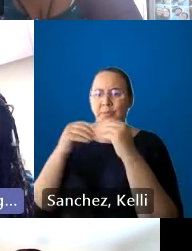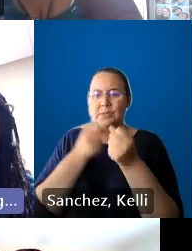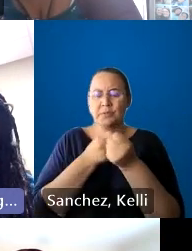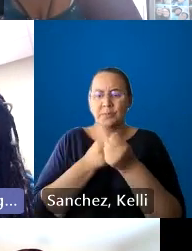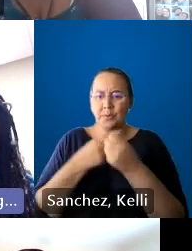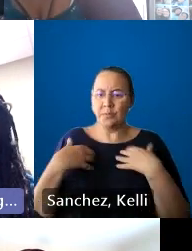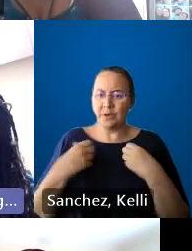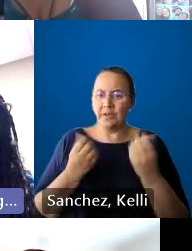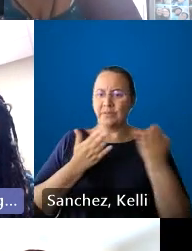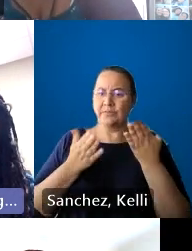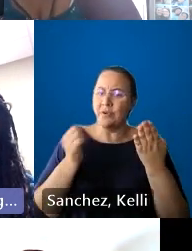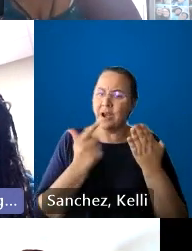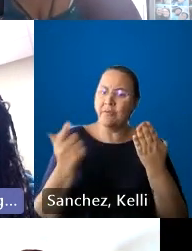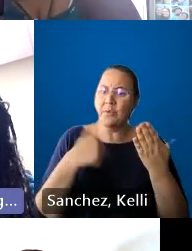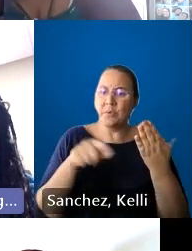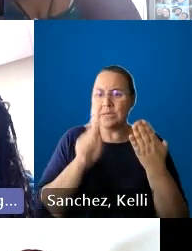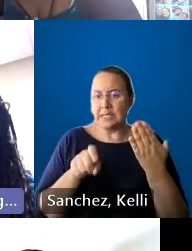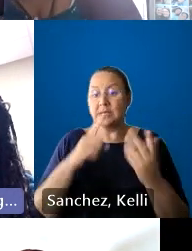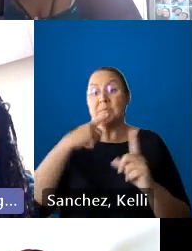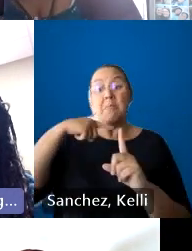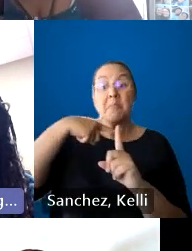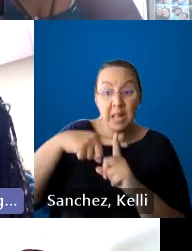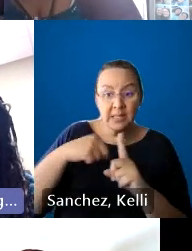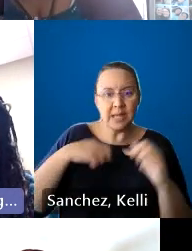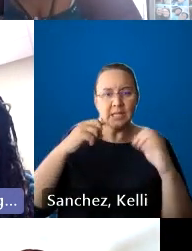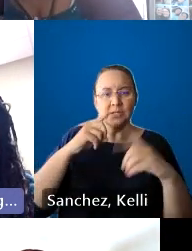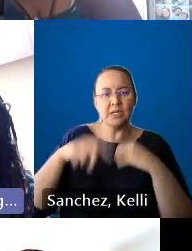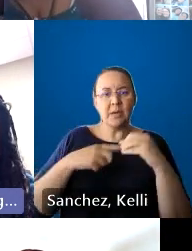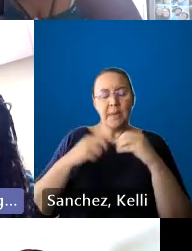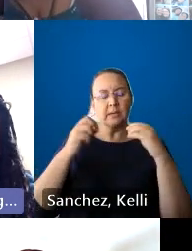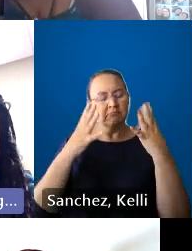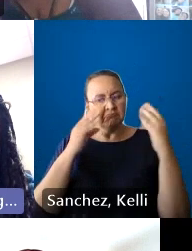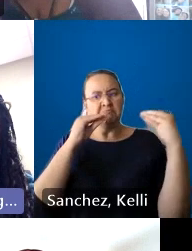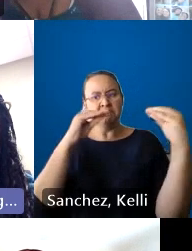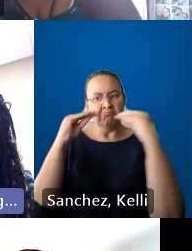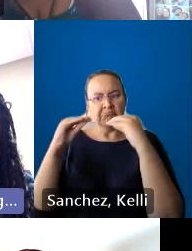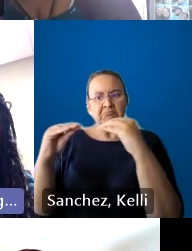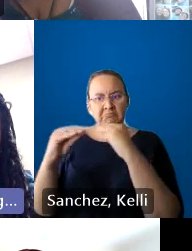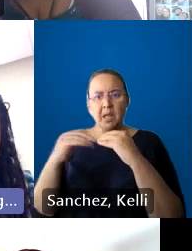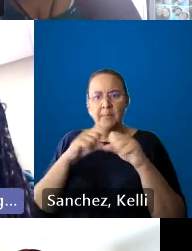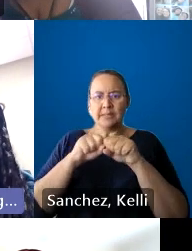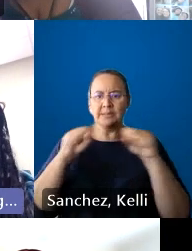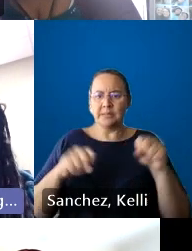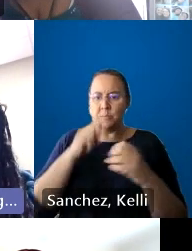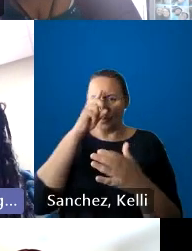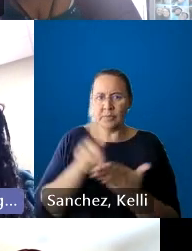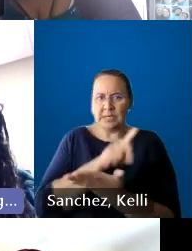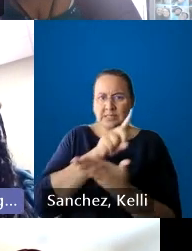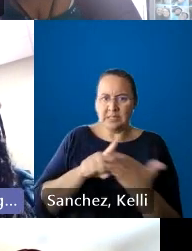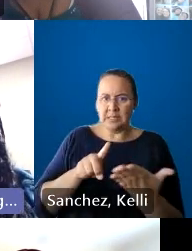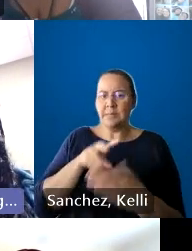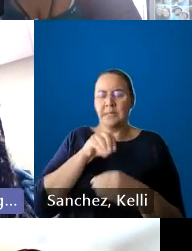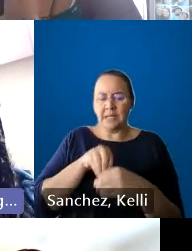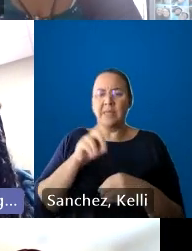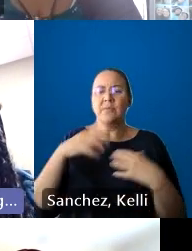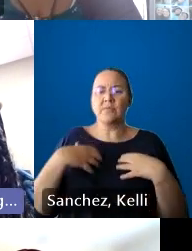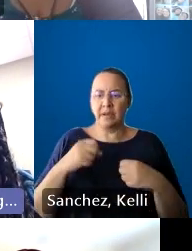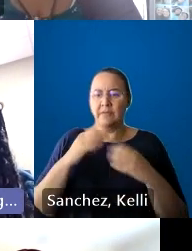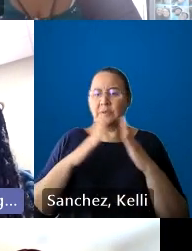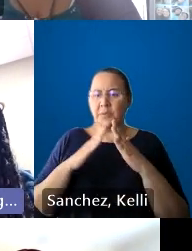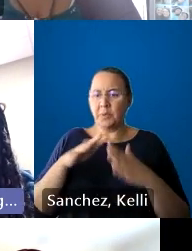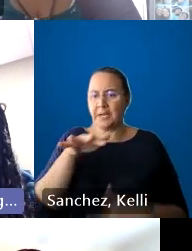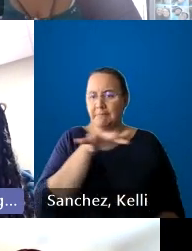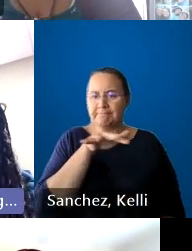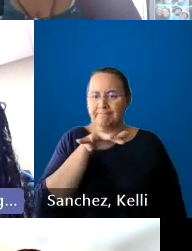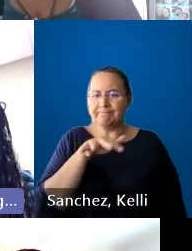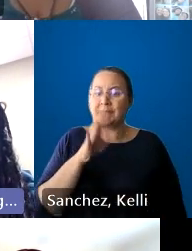for everyone who needs them, as well as educating the public on the effects of systematic racism within the recovery community. In